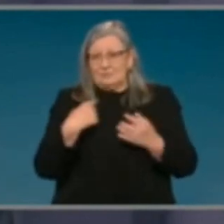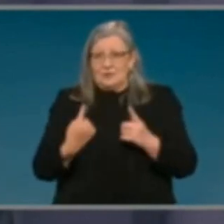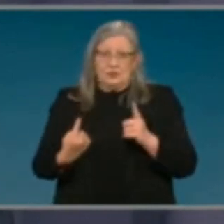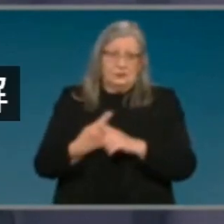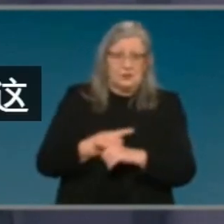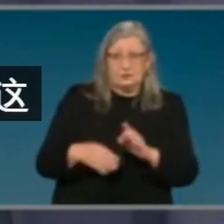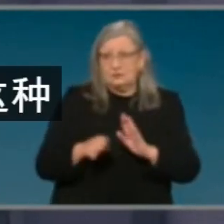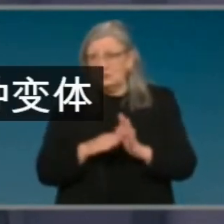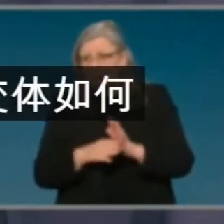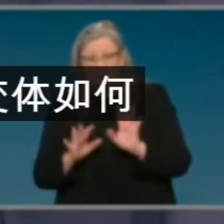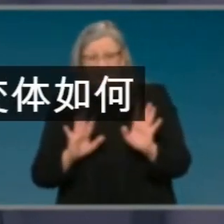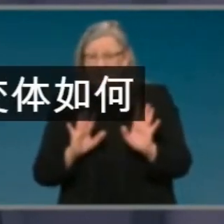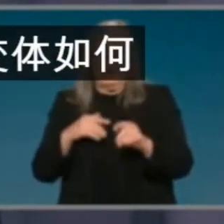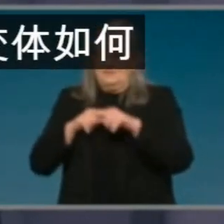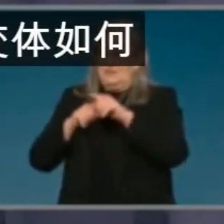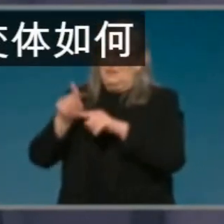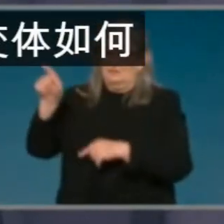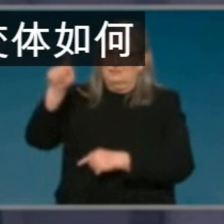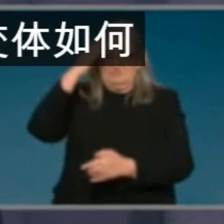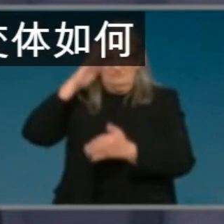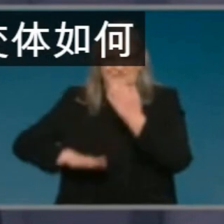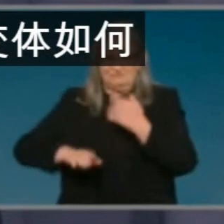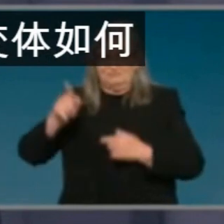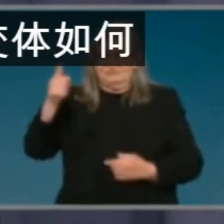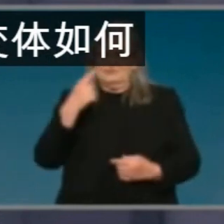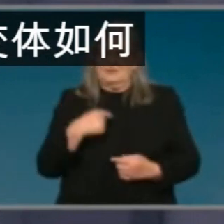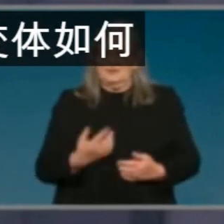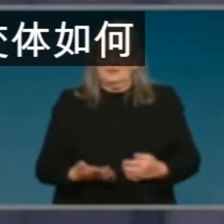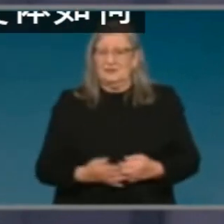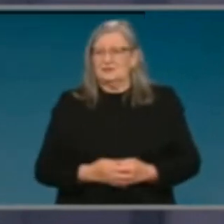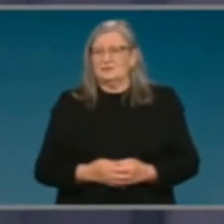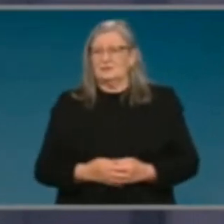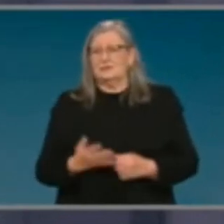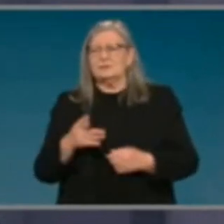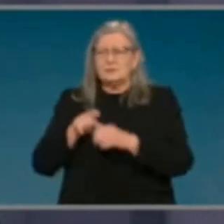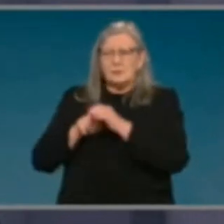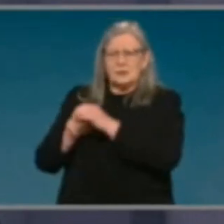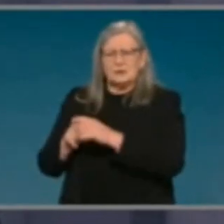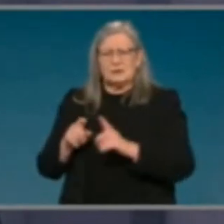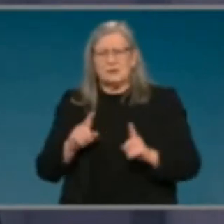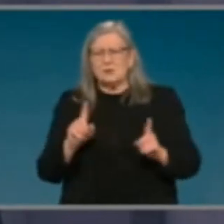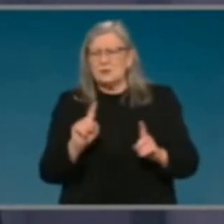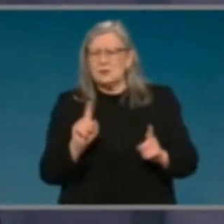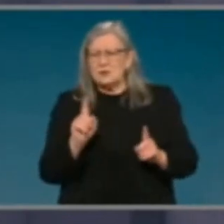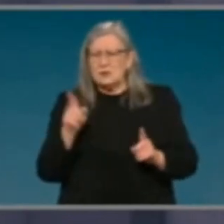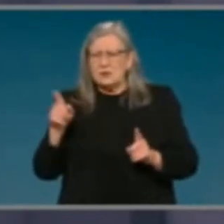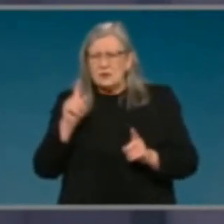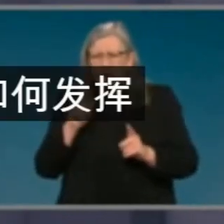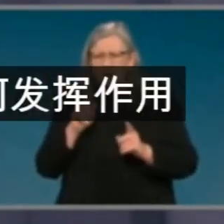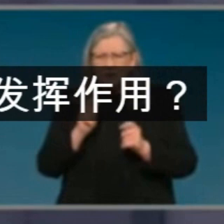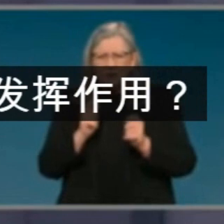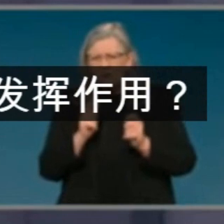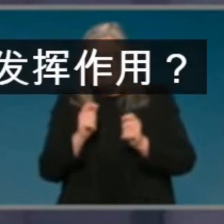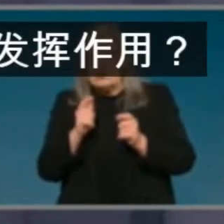will be done to see how this variant stacks up against the current vaccines, or is it a case of just waiting and seeing how this plays